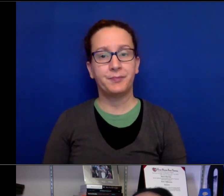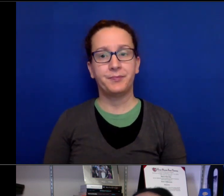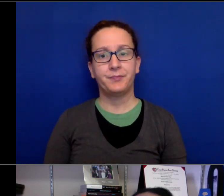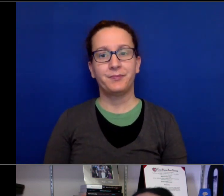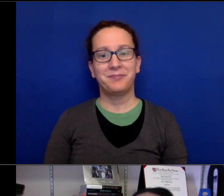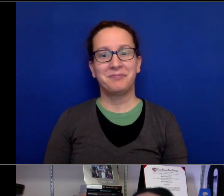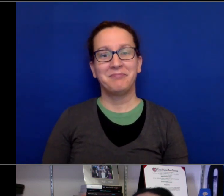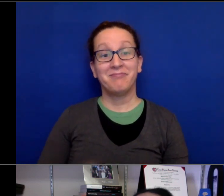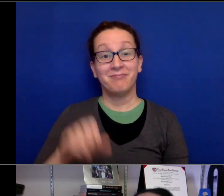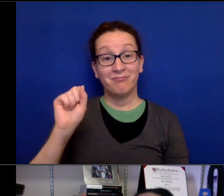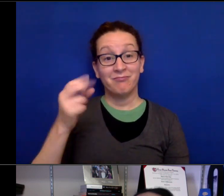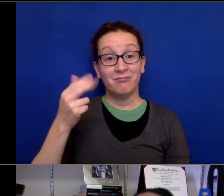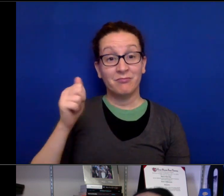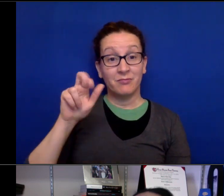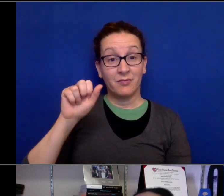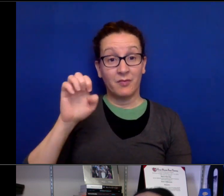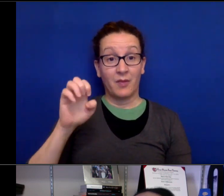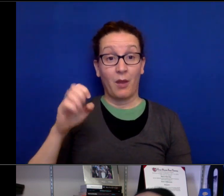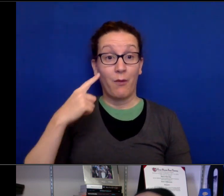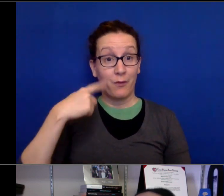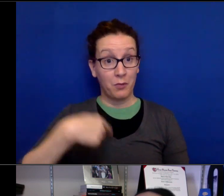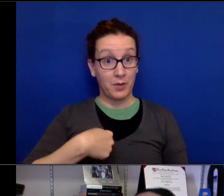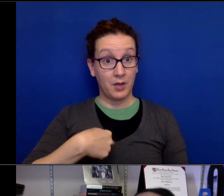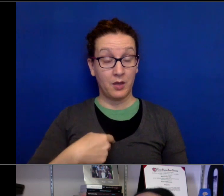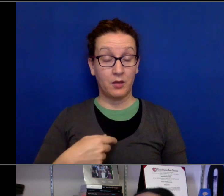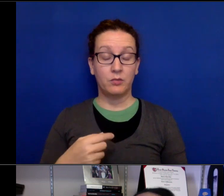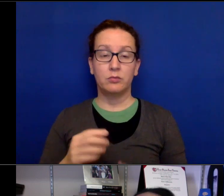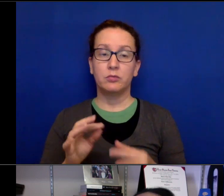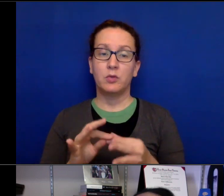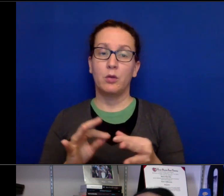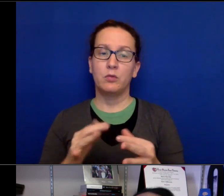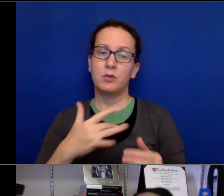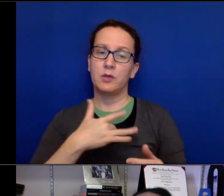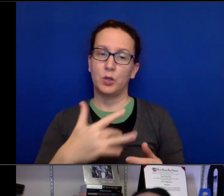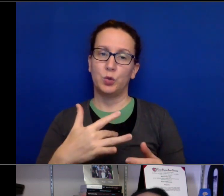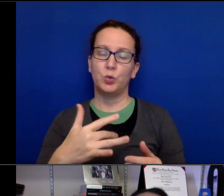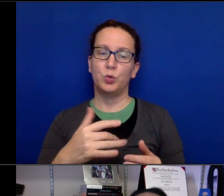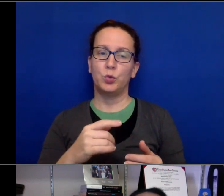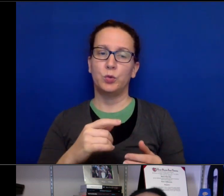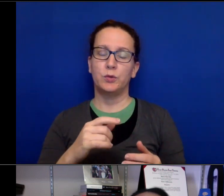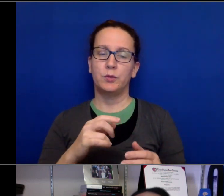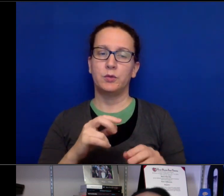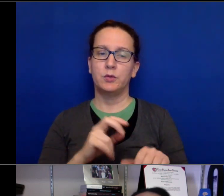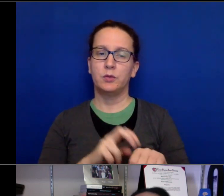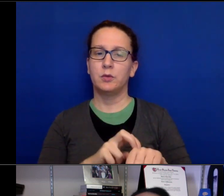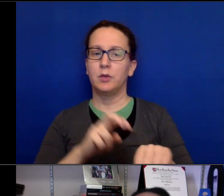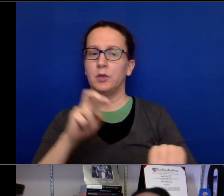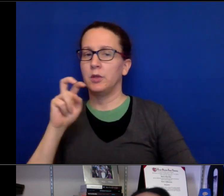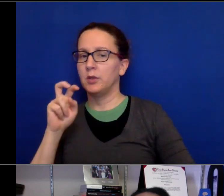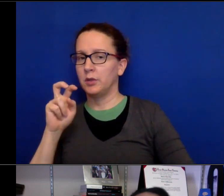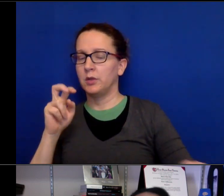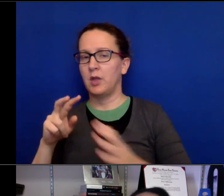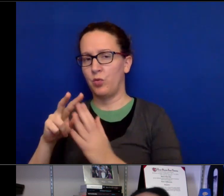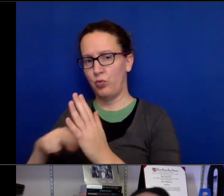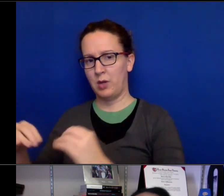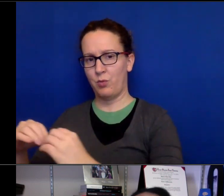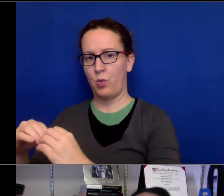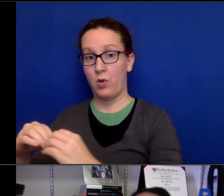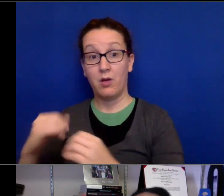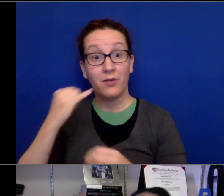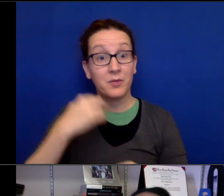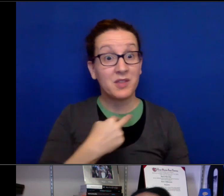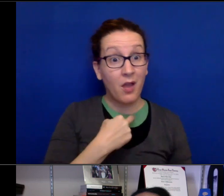Yeah, for me, I would say I usually take a step back and read more. Usually when I get stuck, it's